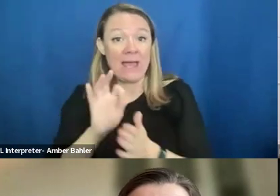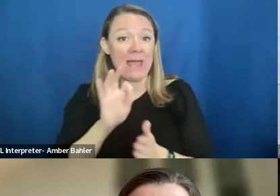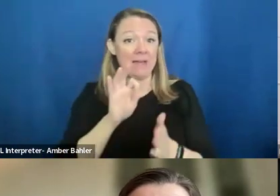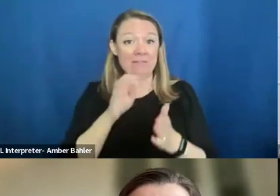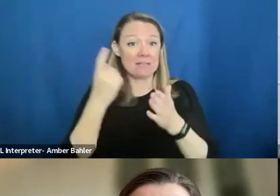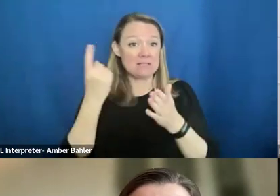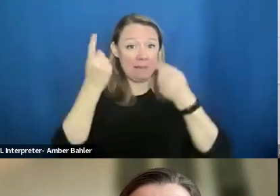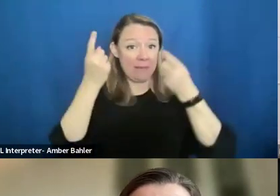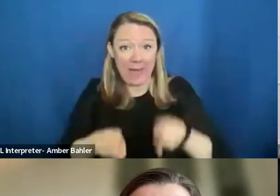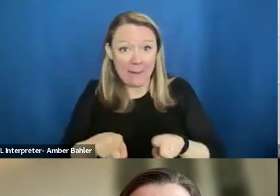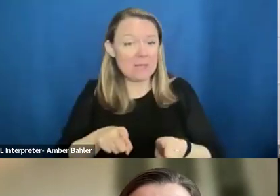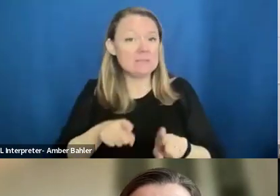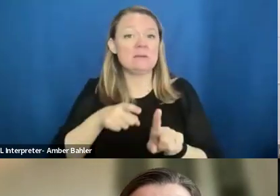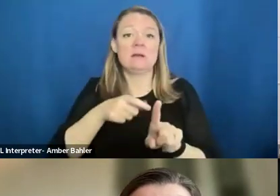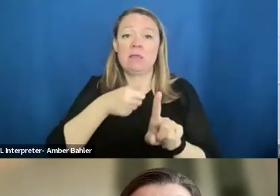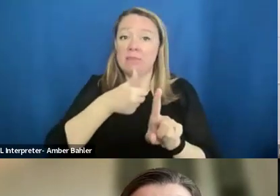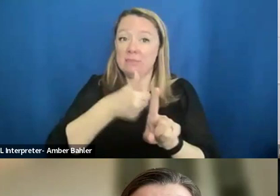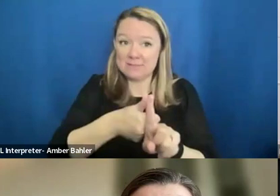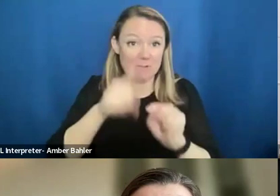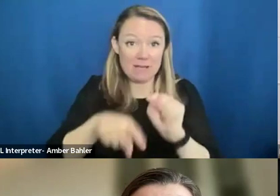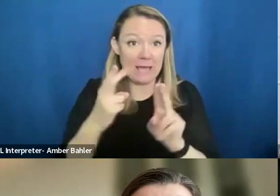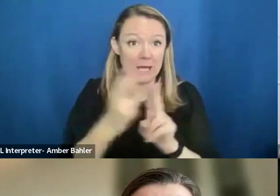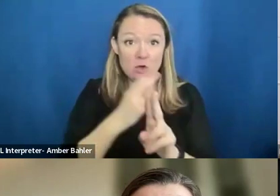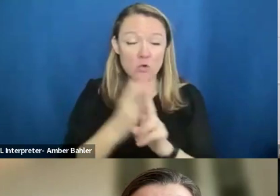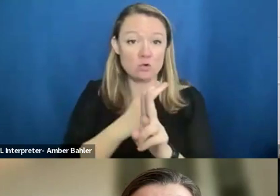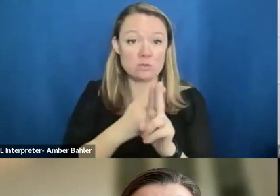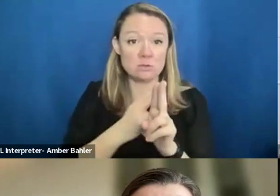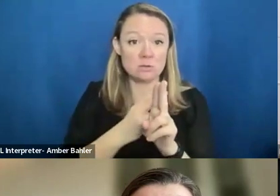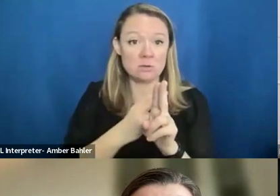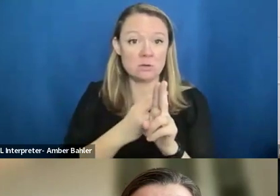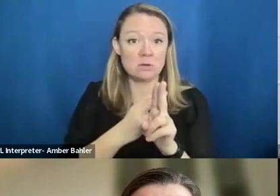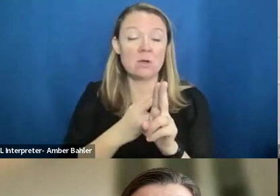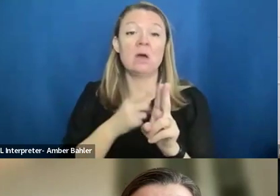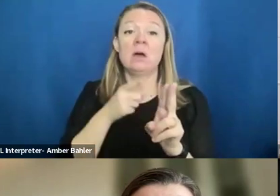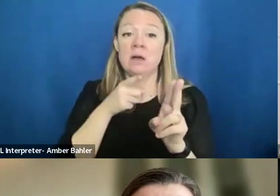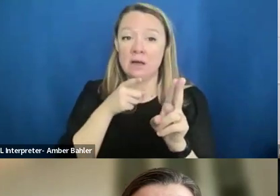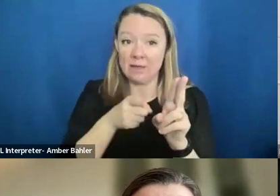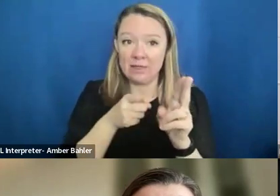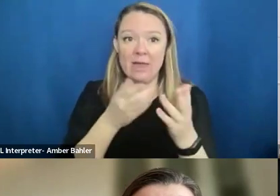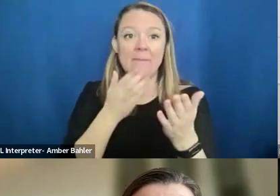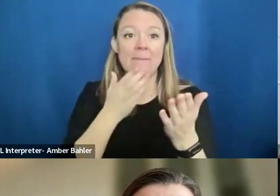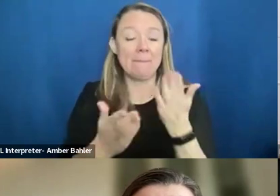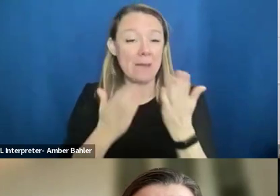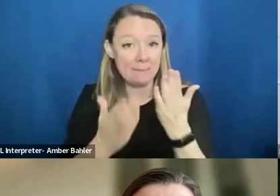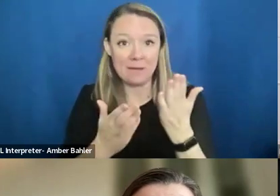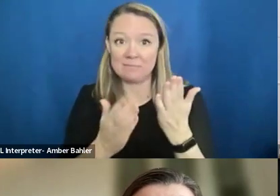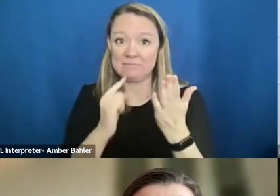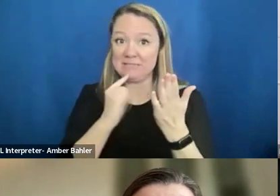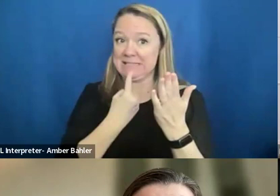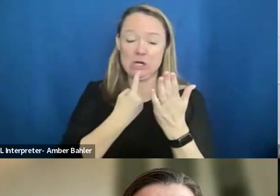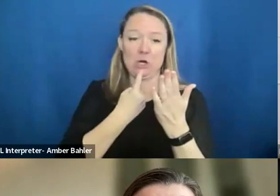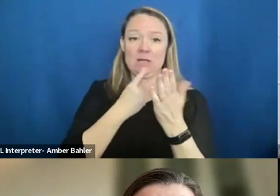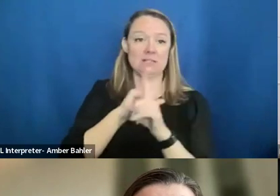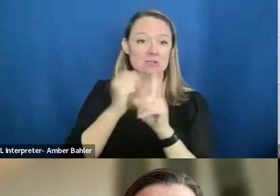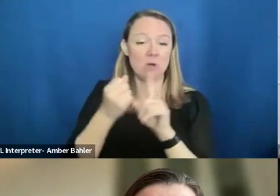that, somewhere in between that idea, there may be an episode of desperation that is standing in traffic, that's throwing a rock through a window, that